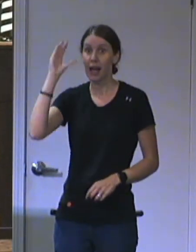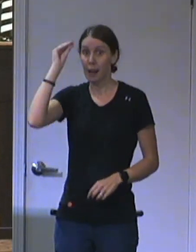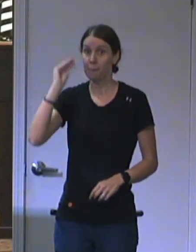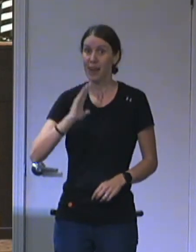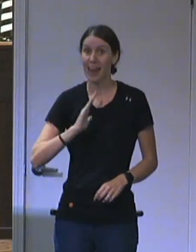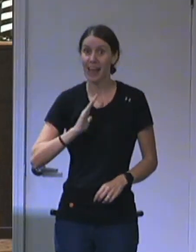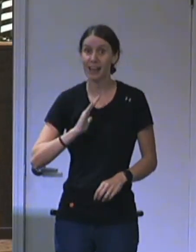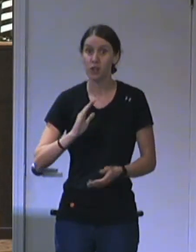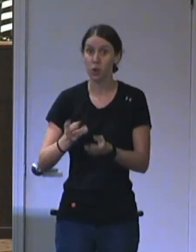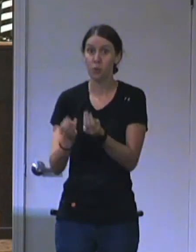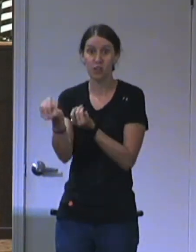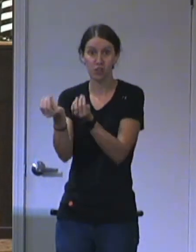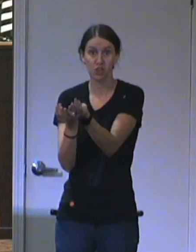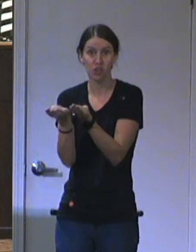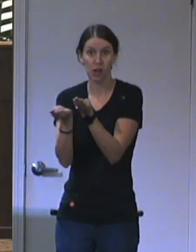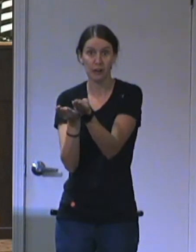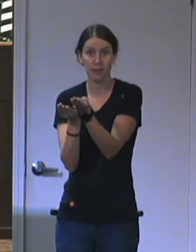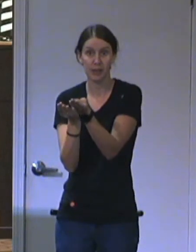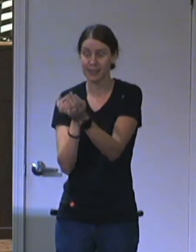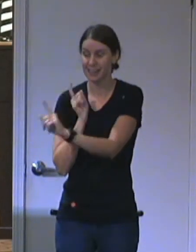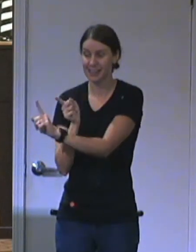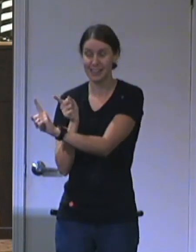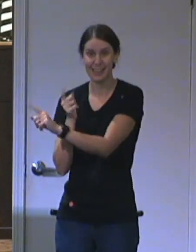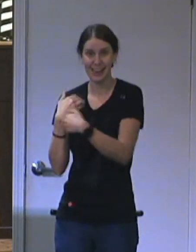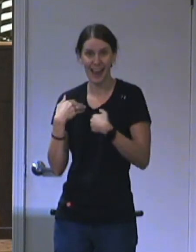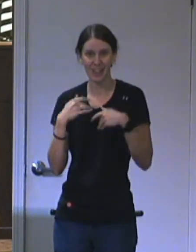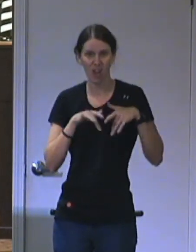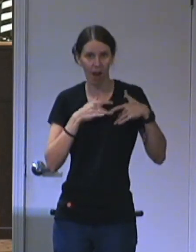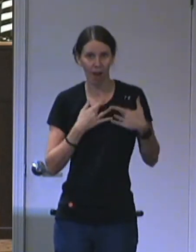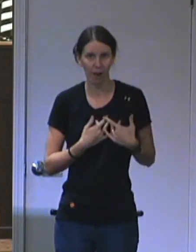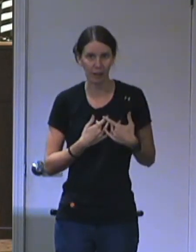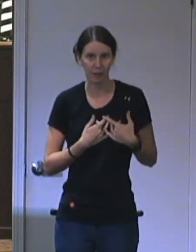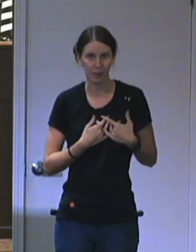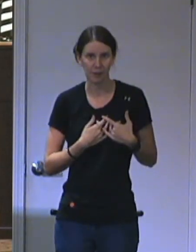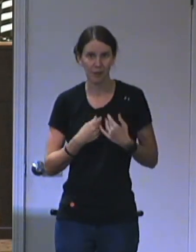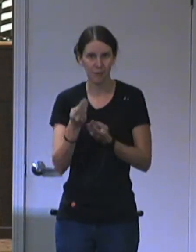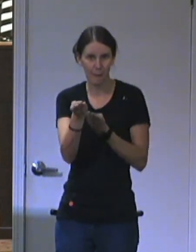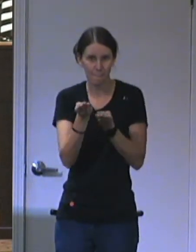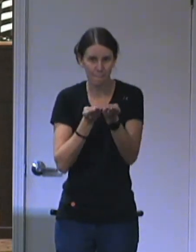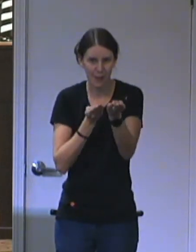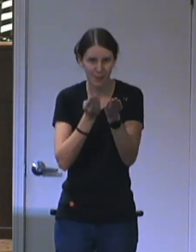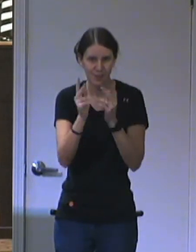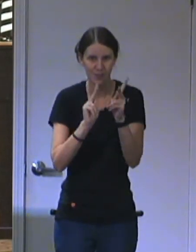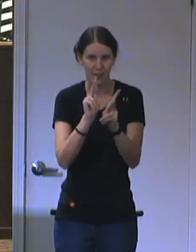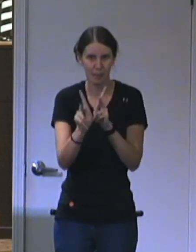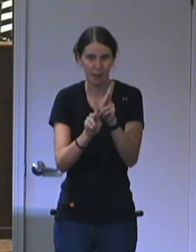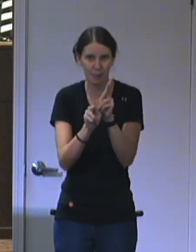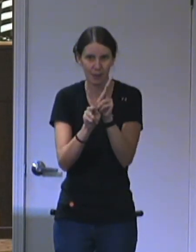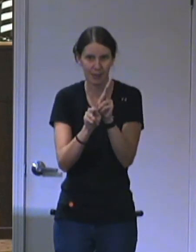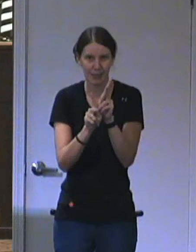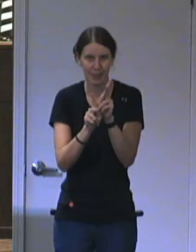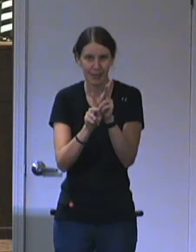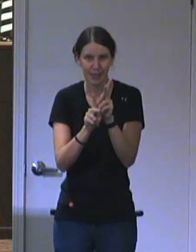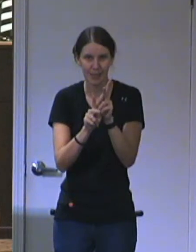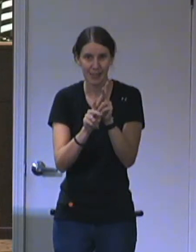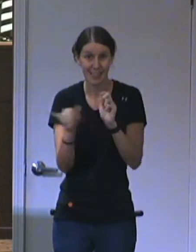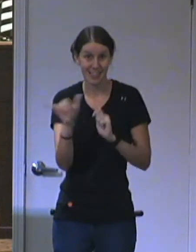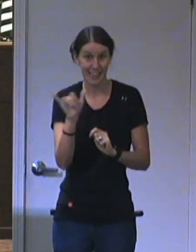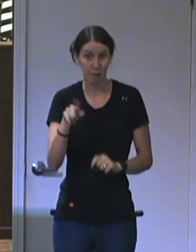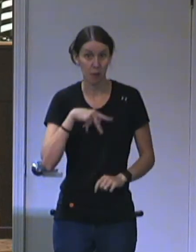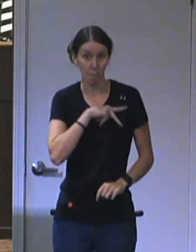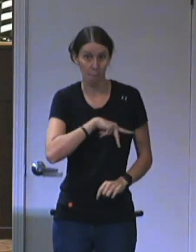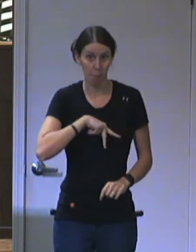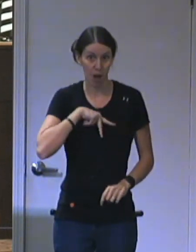the Lord, ministering, but he has a heart for ministering to people that's akin to